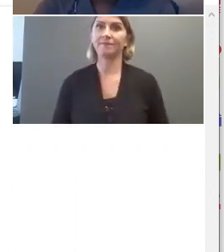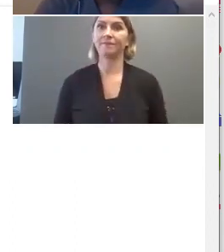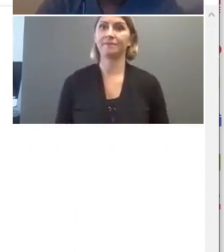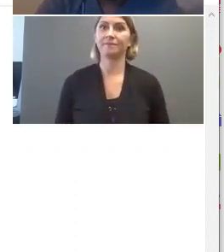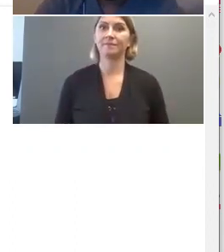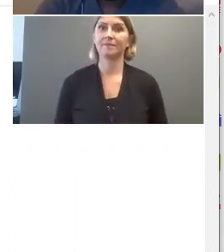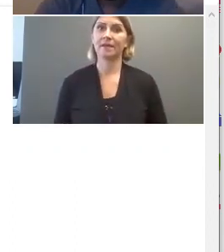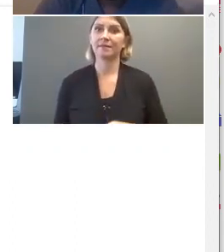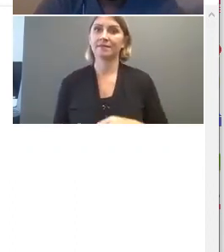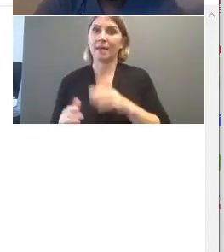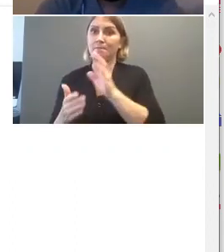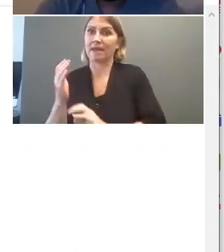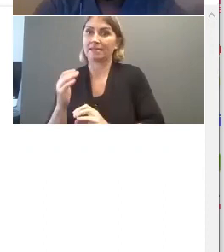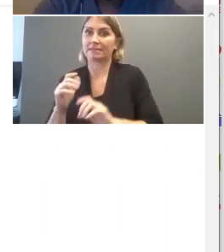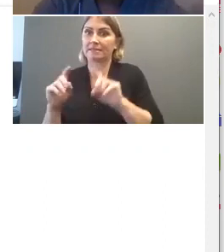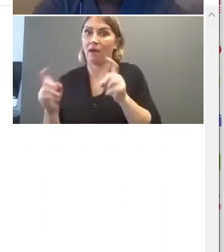Because minus of